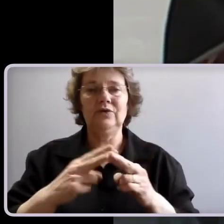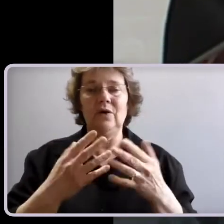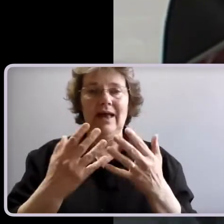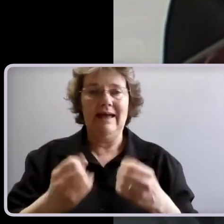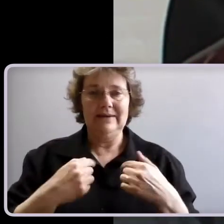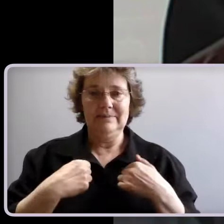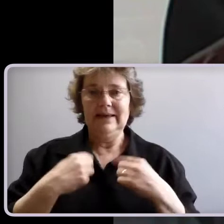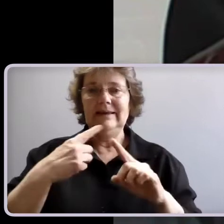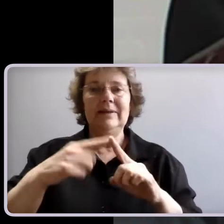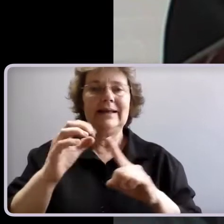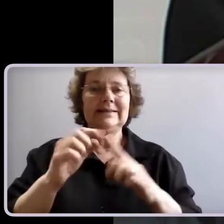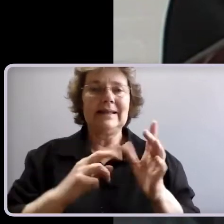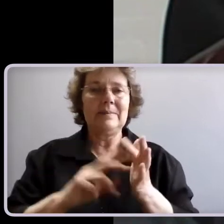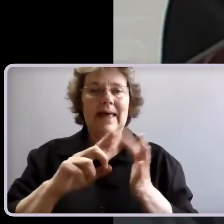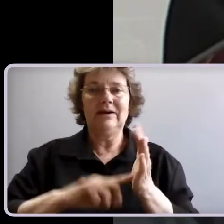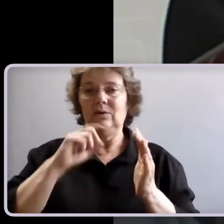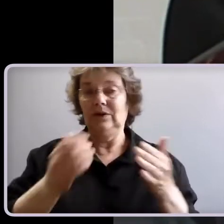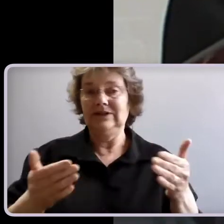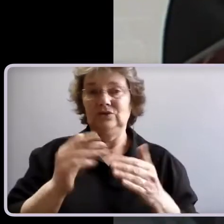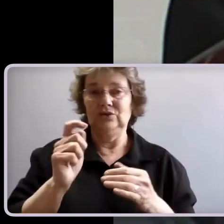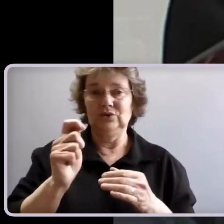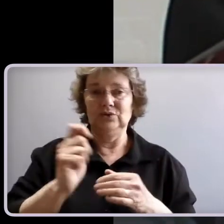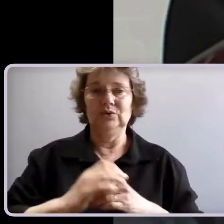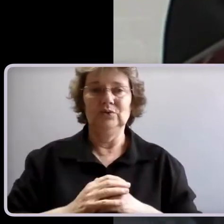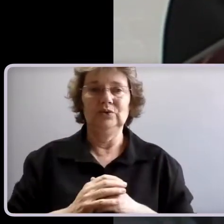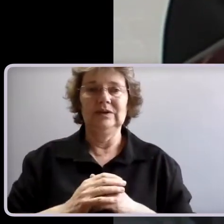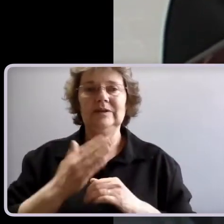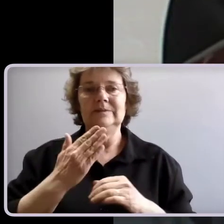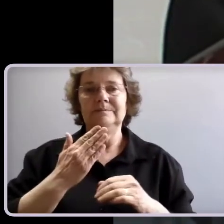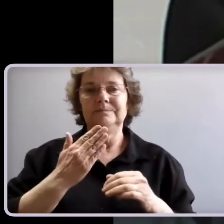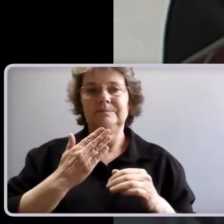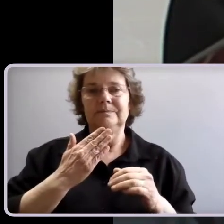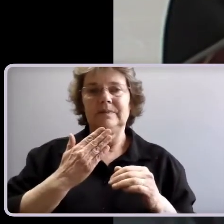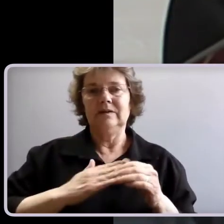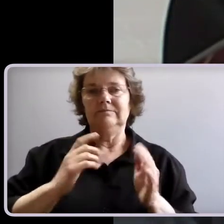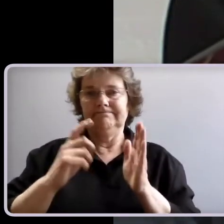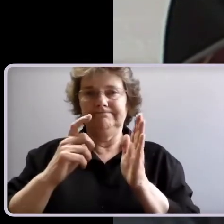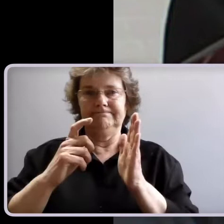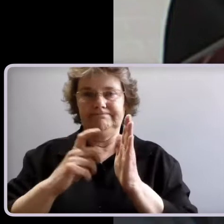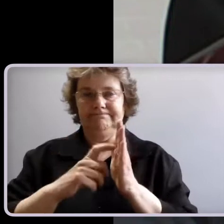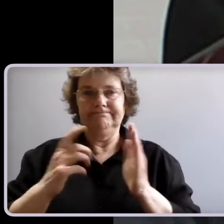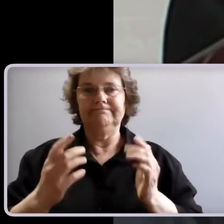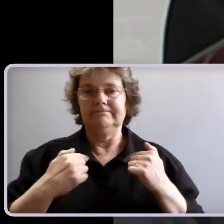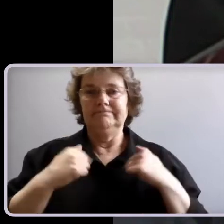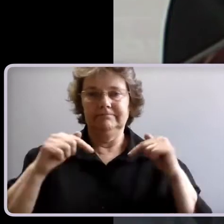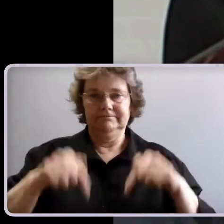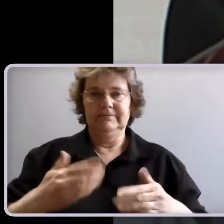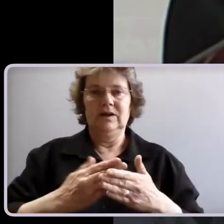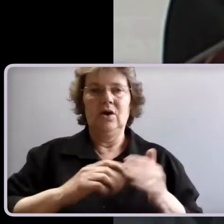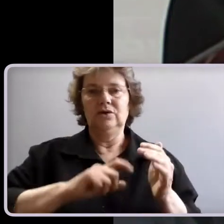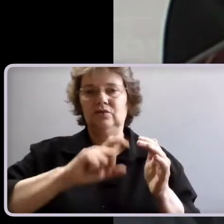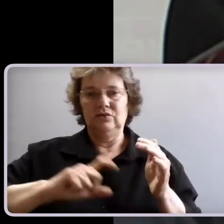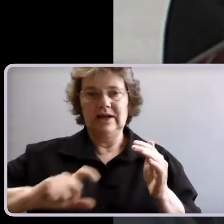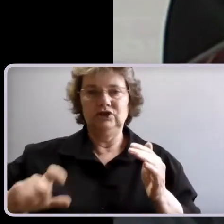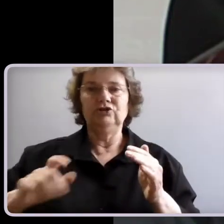second. I also wanted to acknowledge that I'm coming to you from unceded Wurundjeri country, and this always was